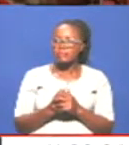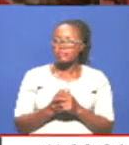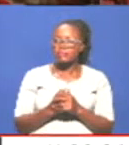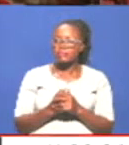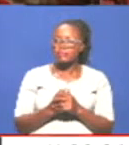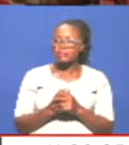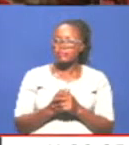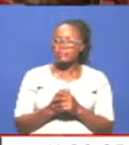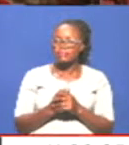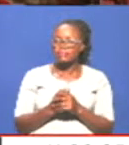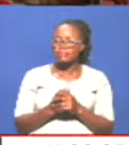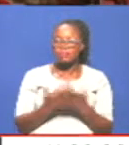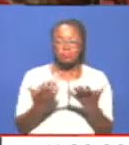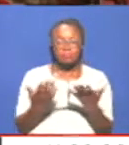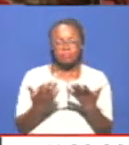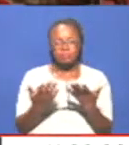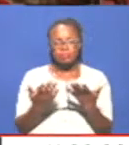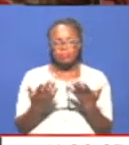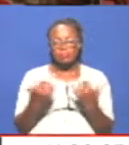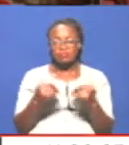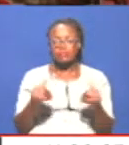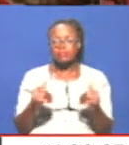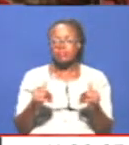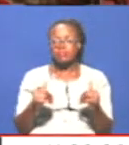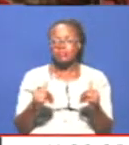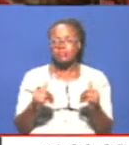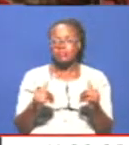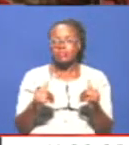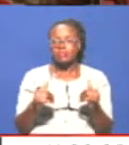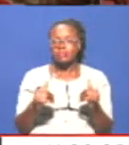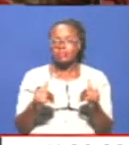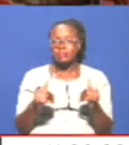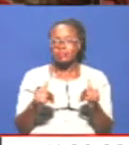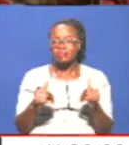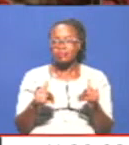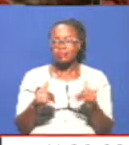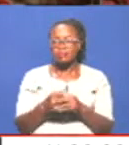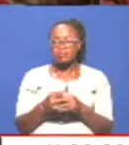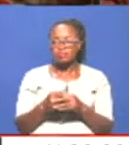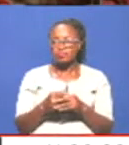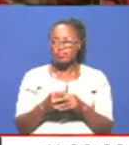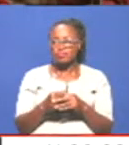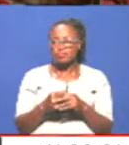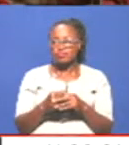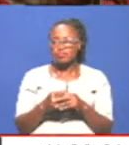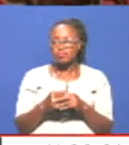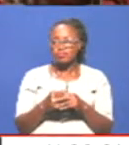by how long you're going to play. You know, you understand the rapids. You do, Mercy. And Jamie, you do understand the